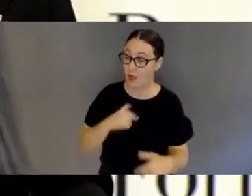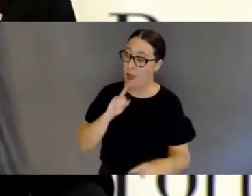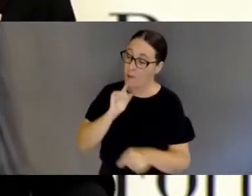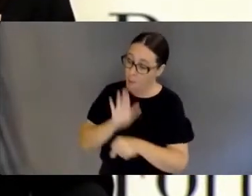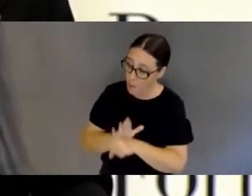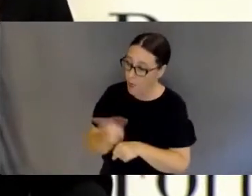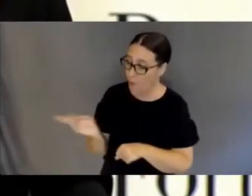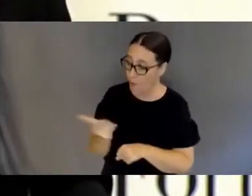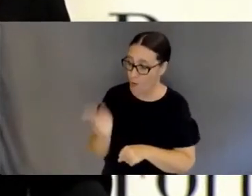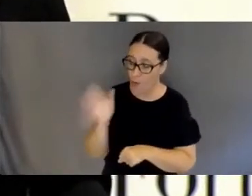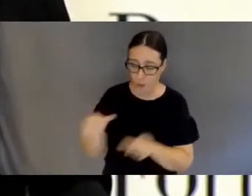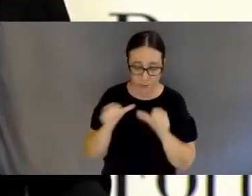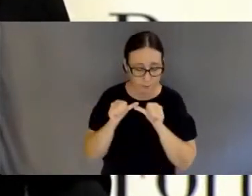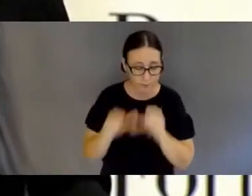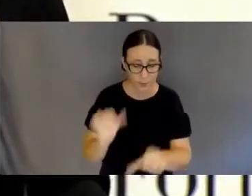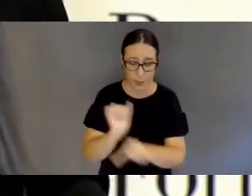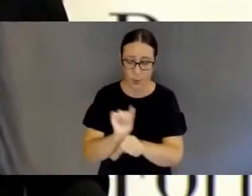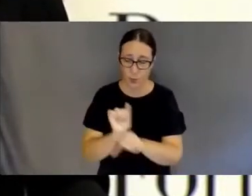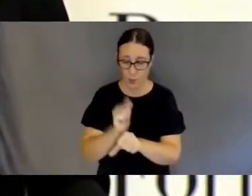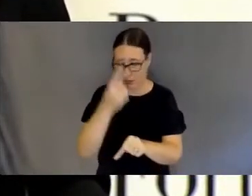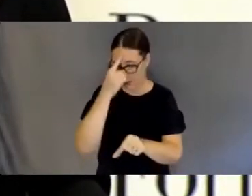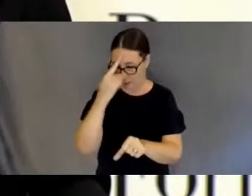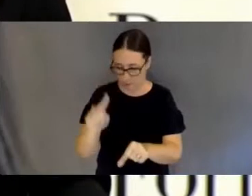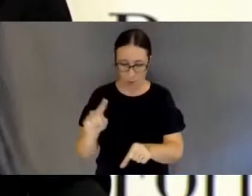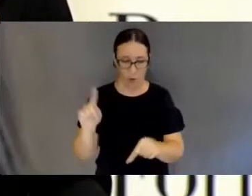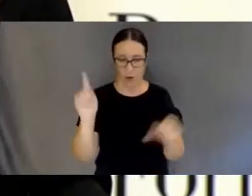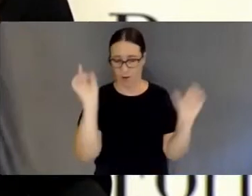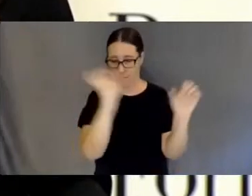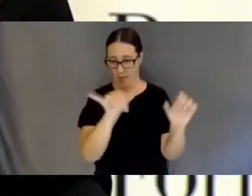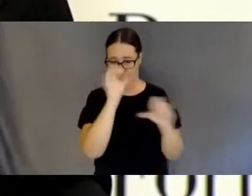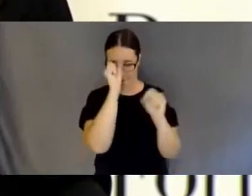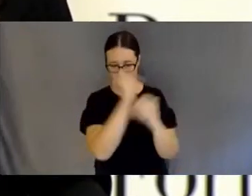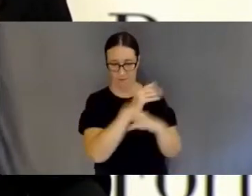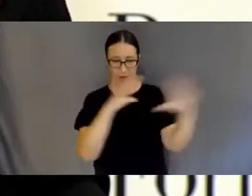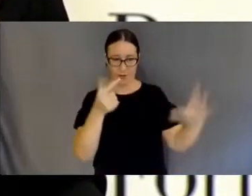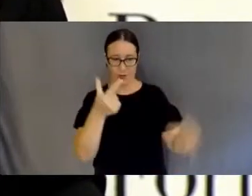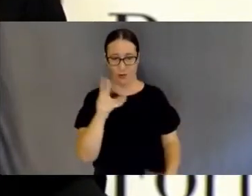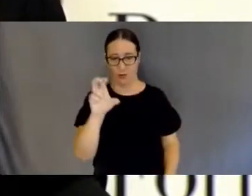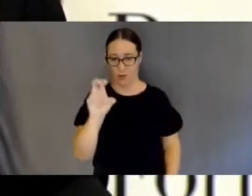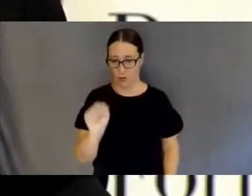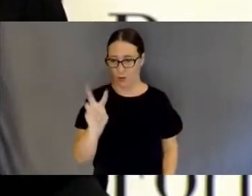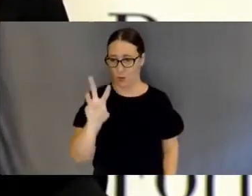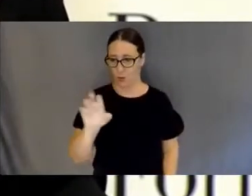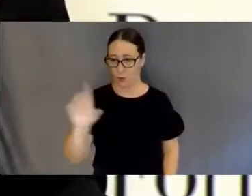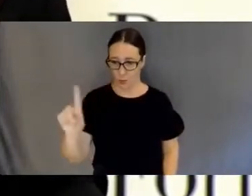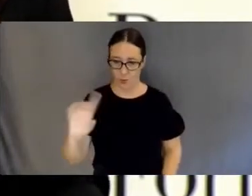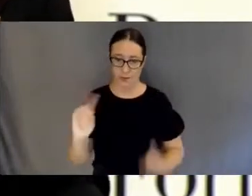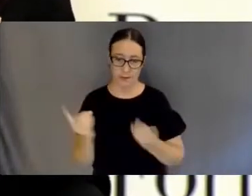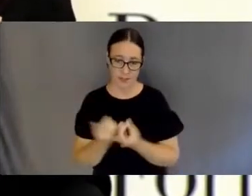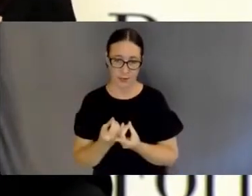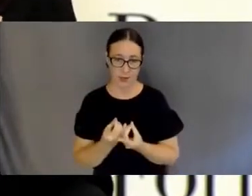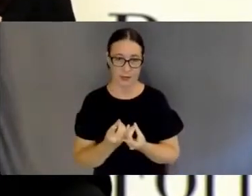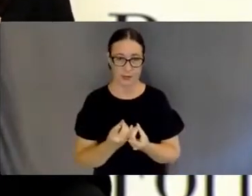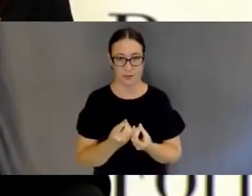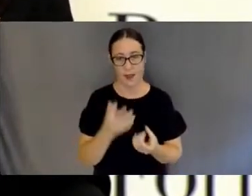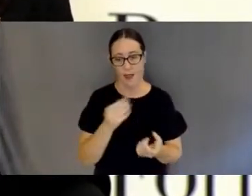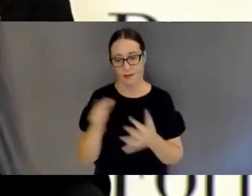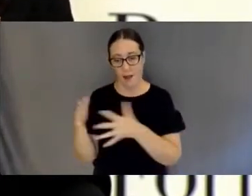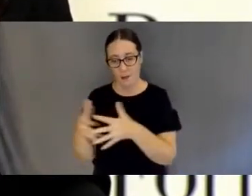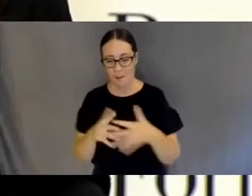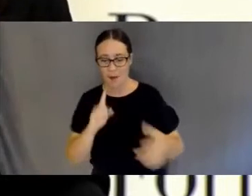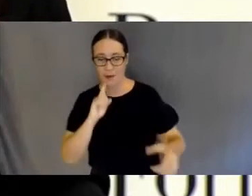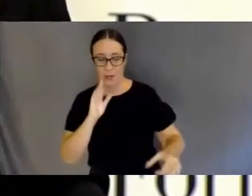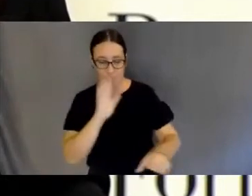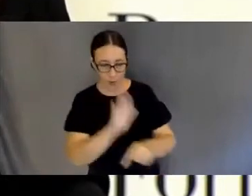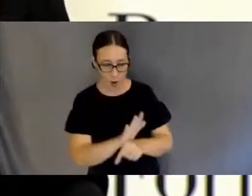working to fulfill the vision of the Greenwood District and the promise of America, that we